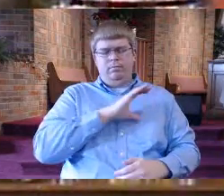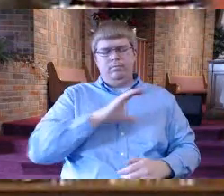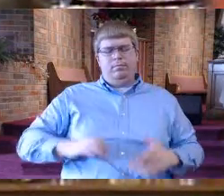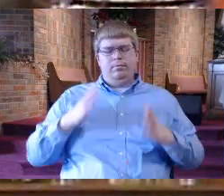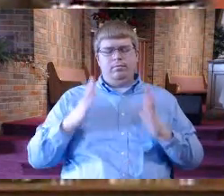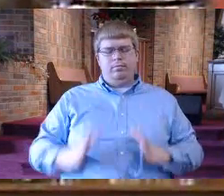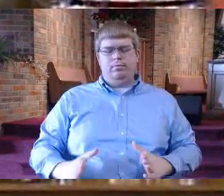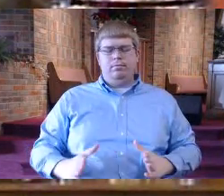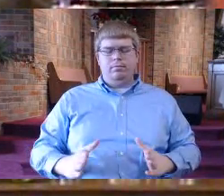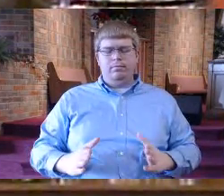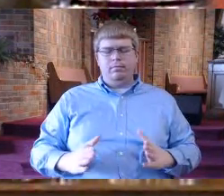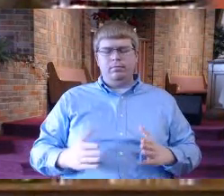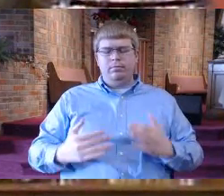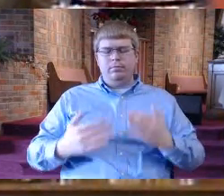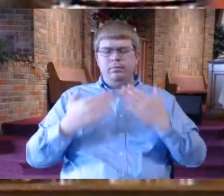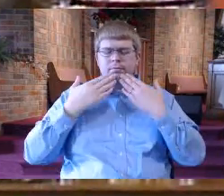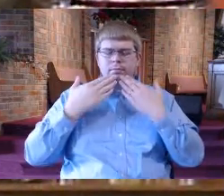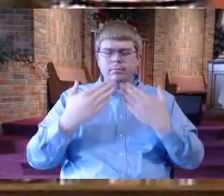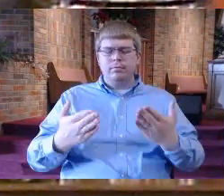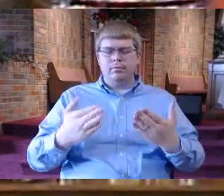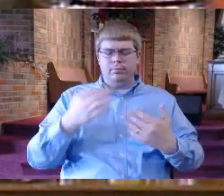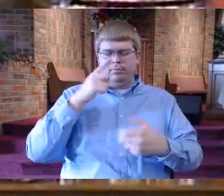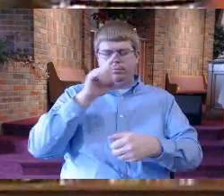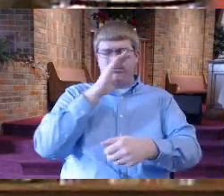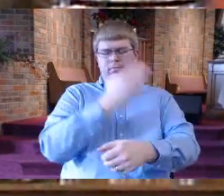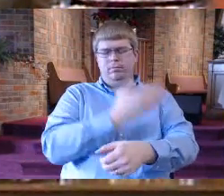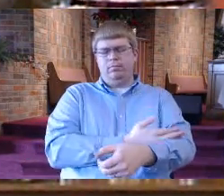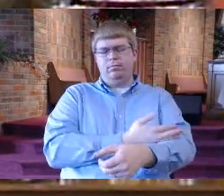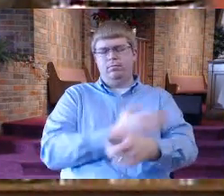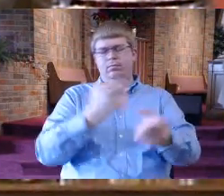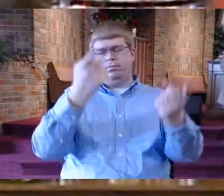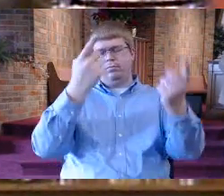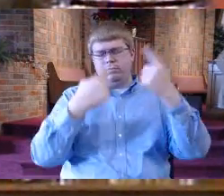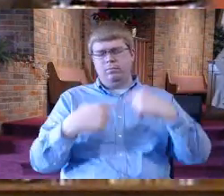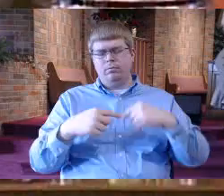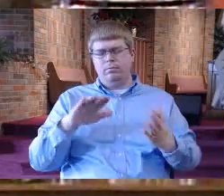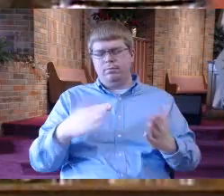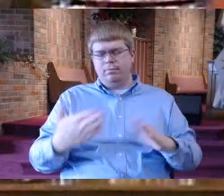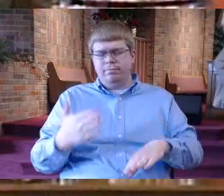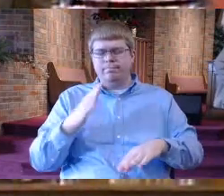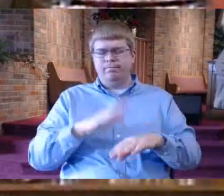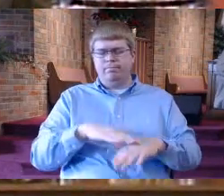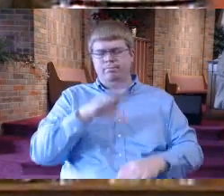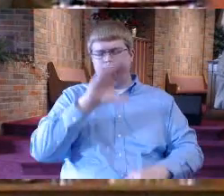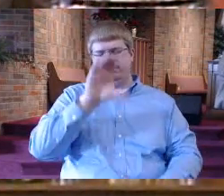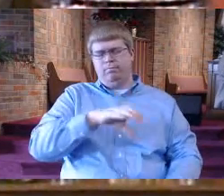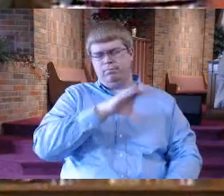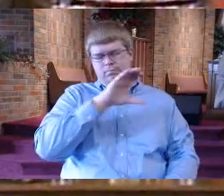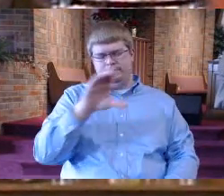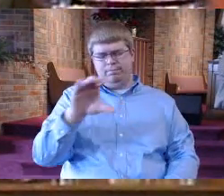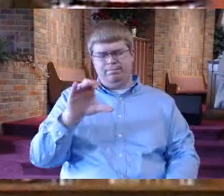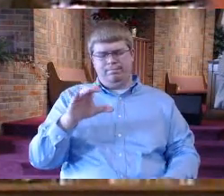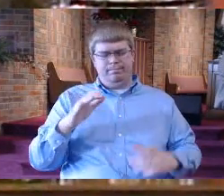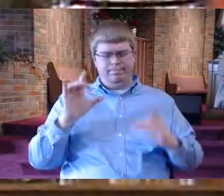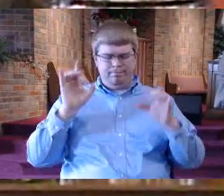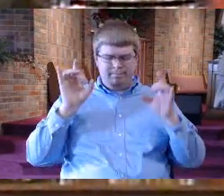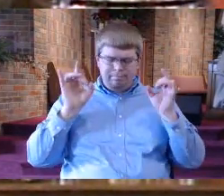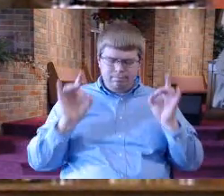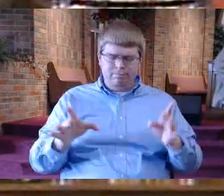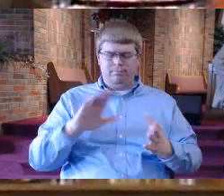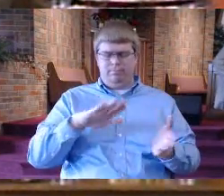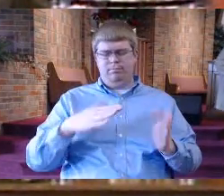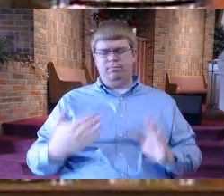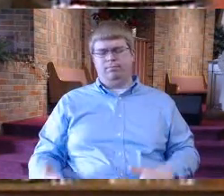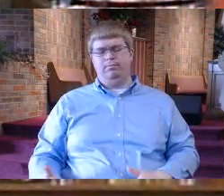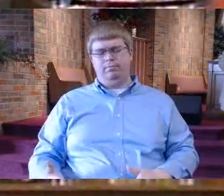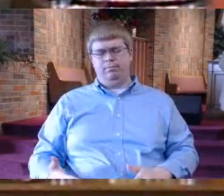for your Son coming and dying that cruel cross, a cruel death upon the cross. We do love